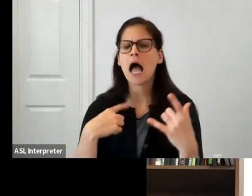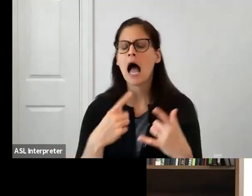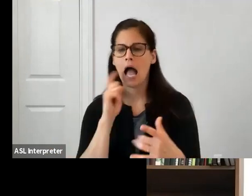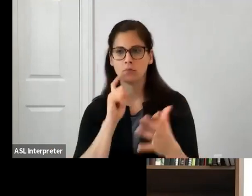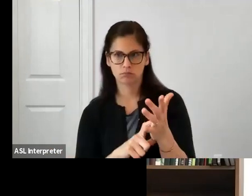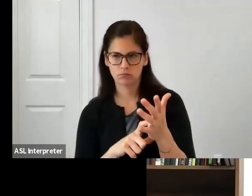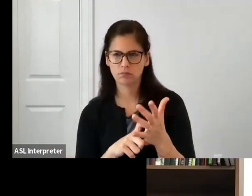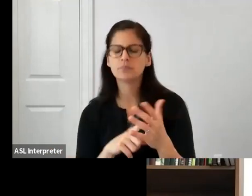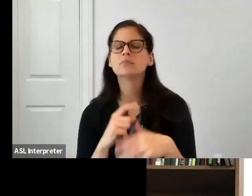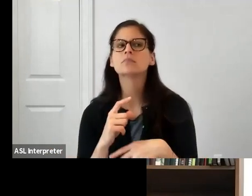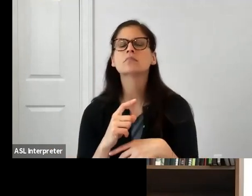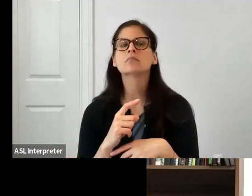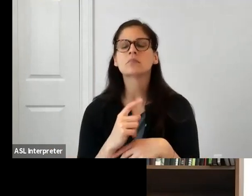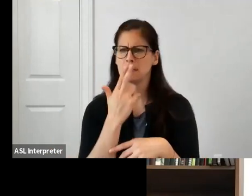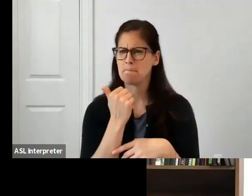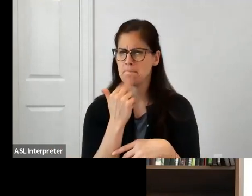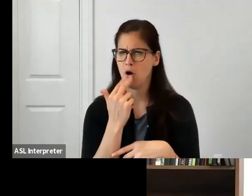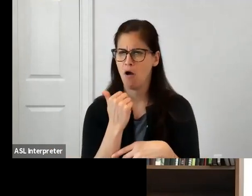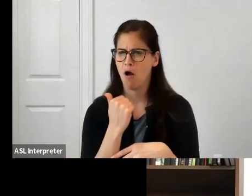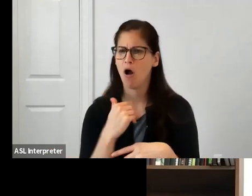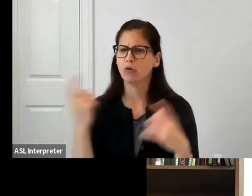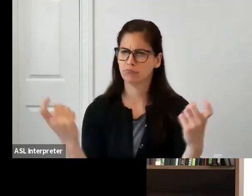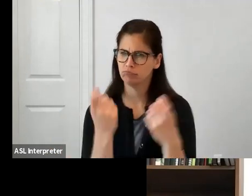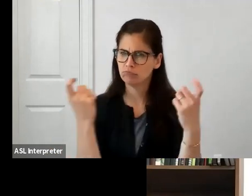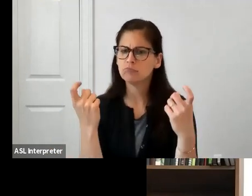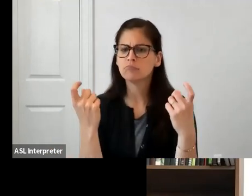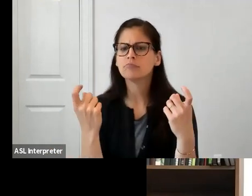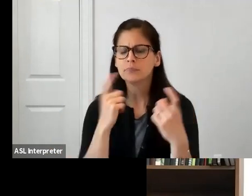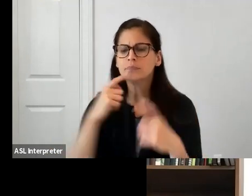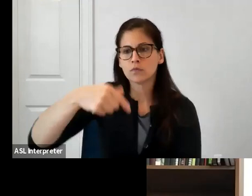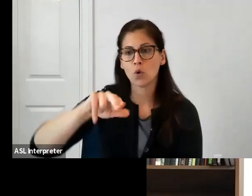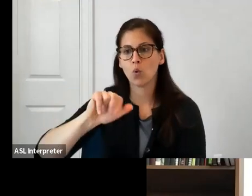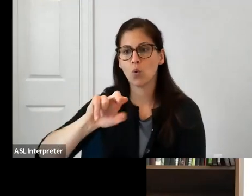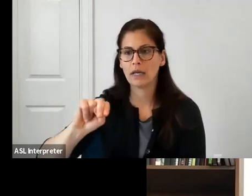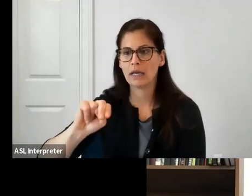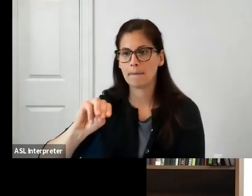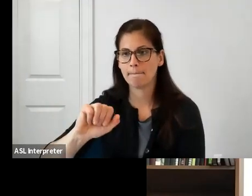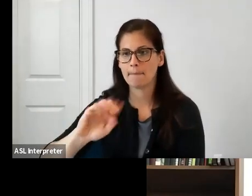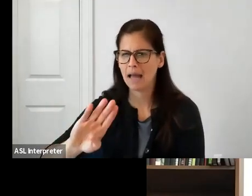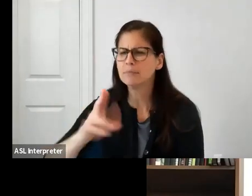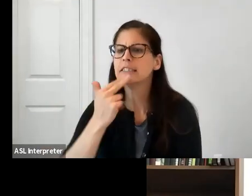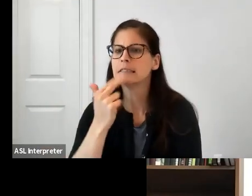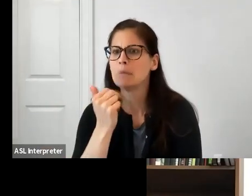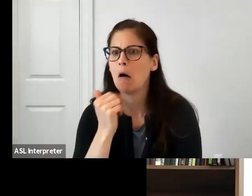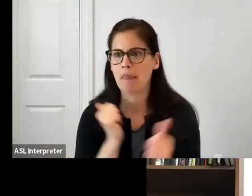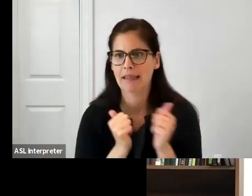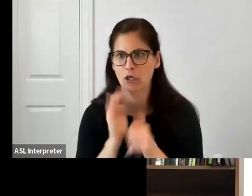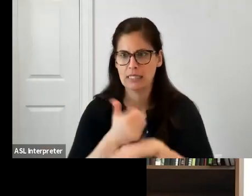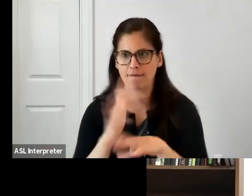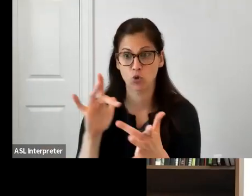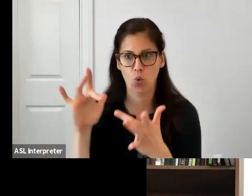a small benefit a performance done by Queen Mab, which is a small micro theater set up for